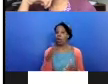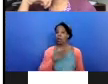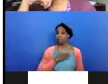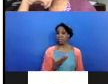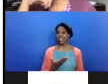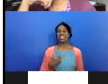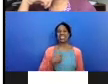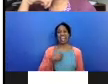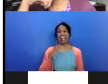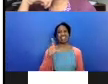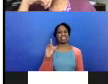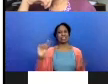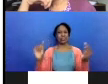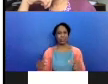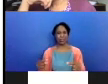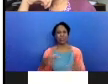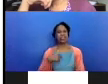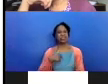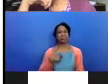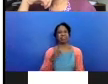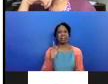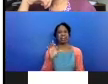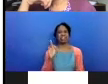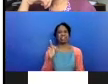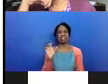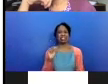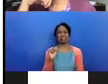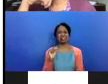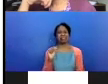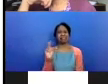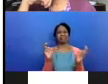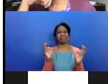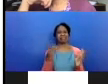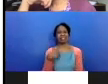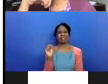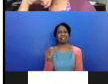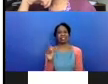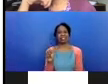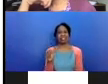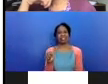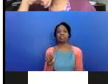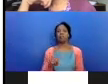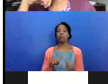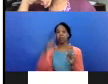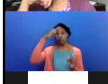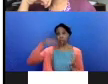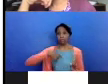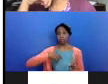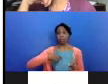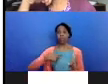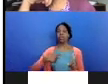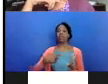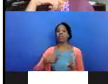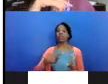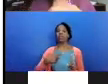of taking responsibility. But when in terms of when I'm talking about repair and responsibility, I'm not, it includes acknowledgement,